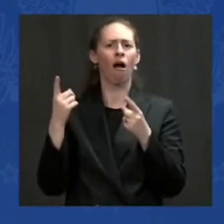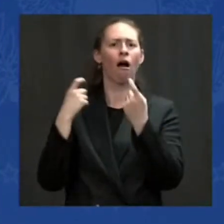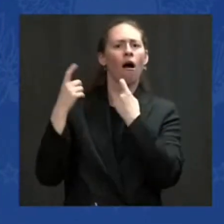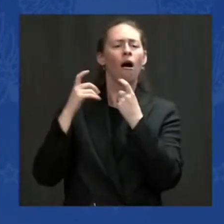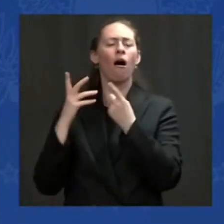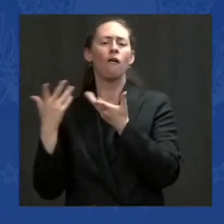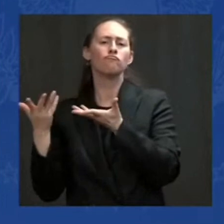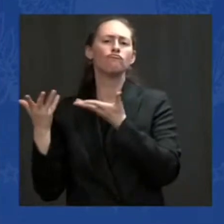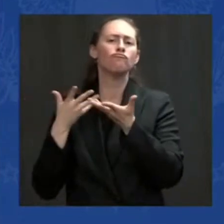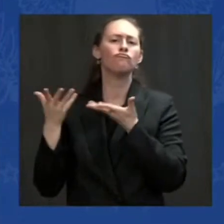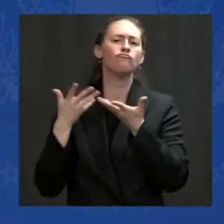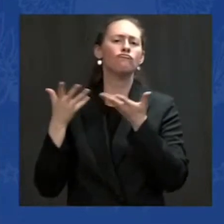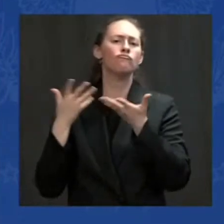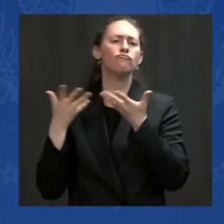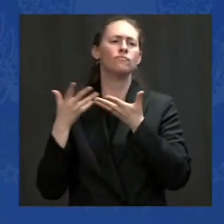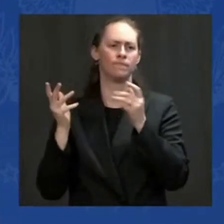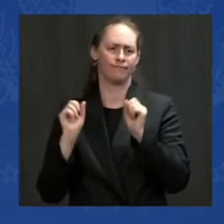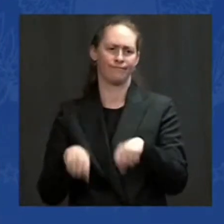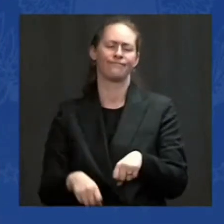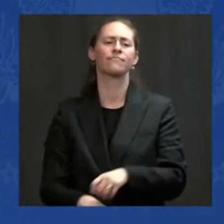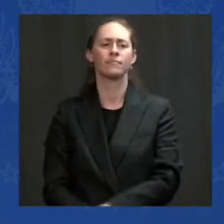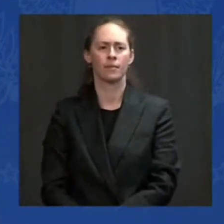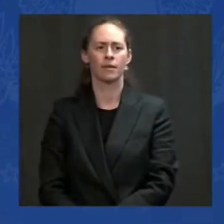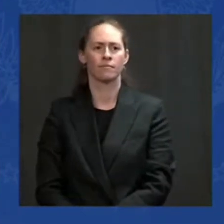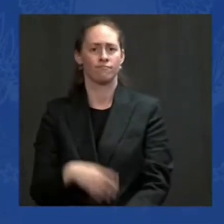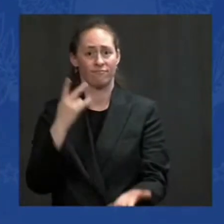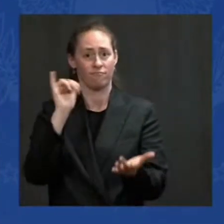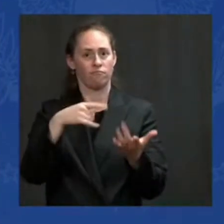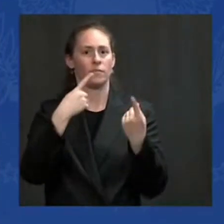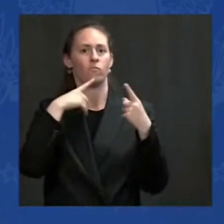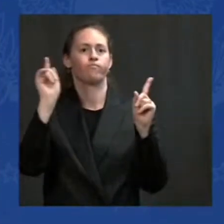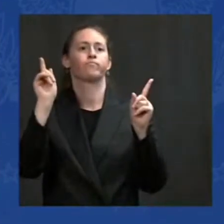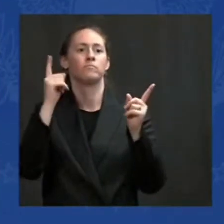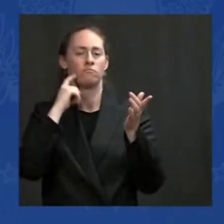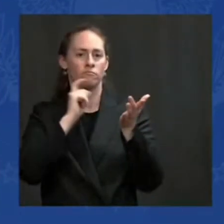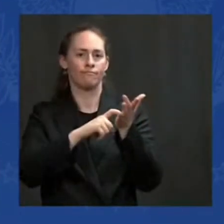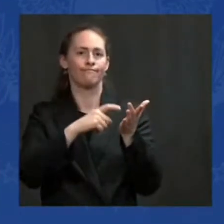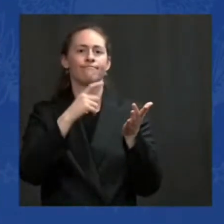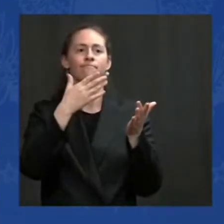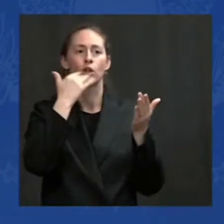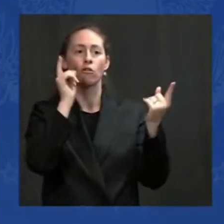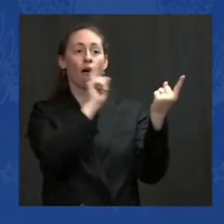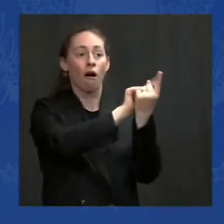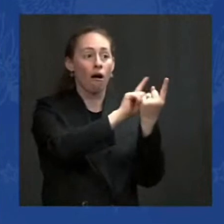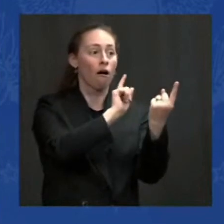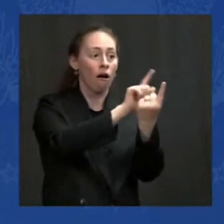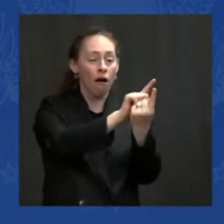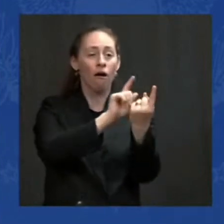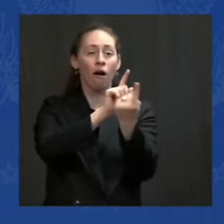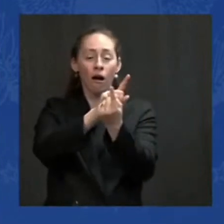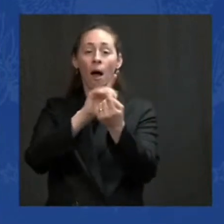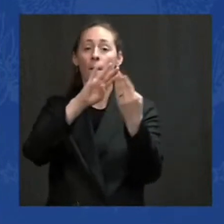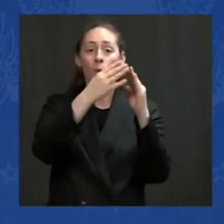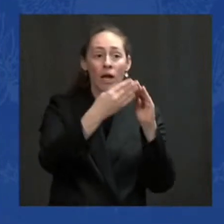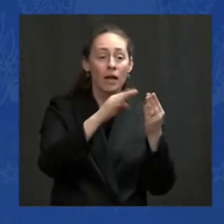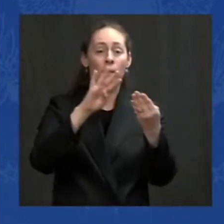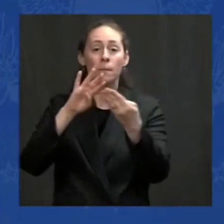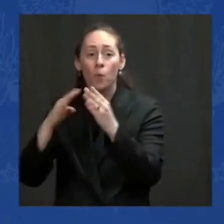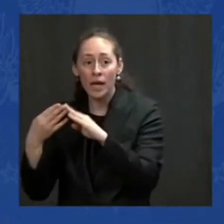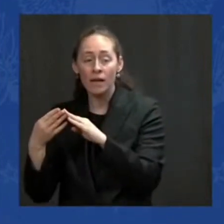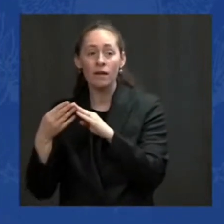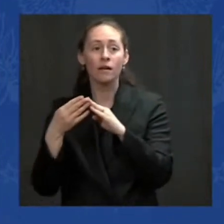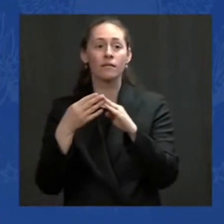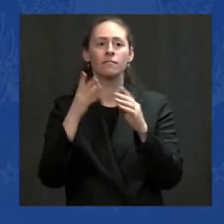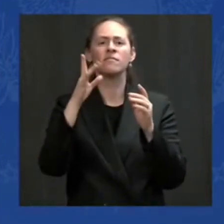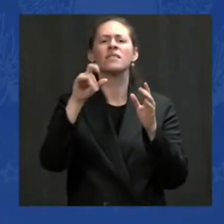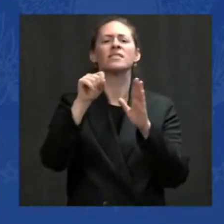seen movement by going person by person, community by community, in states where neighbors have